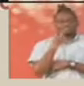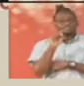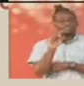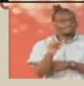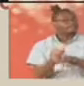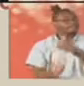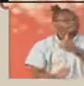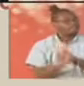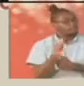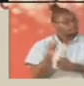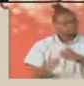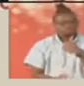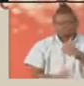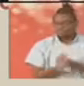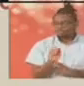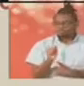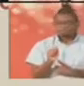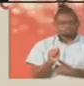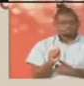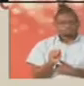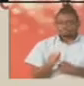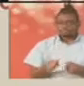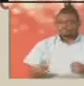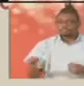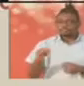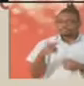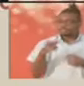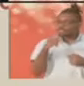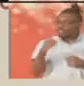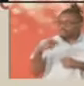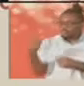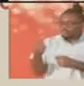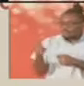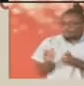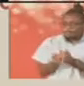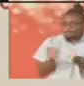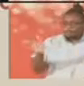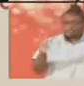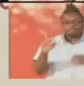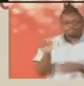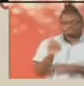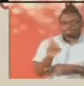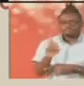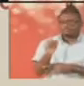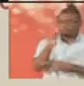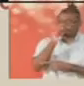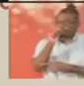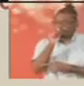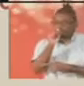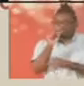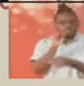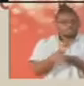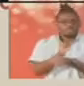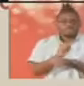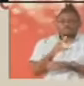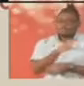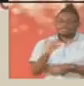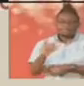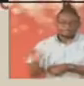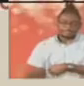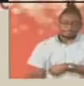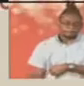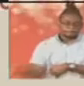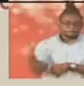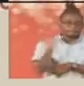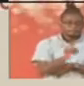And this is something that has been happening not just in the public sector, it happens in the private sector as well. So there are different business places that